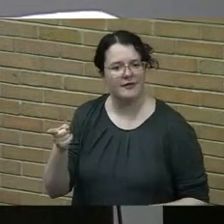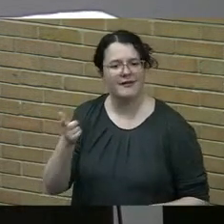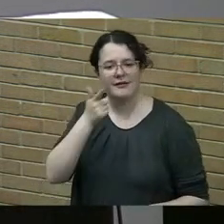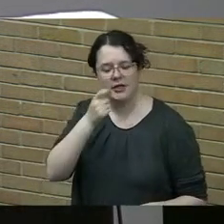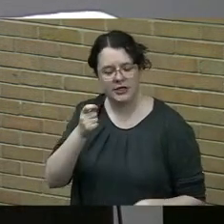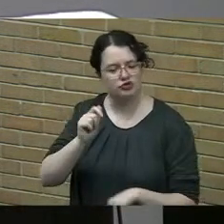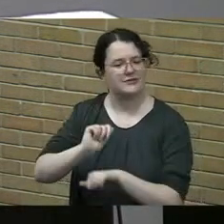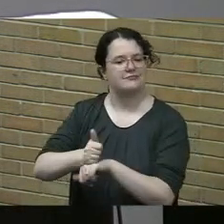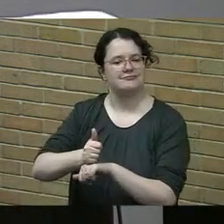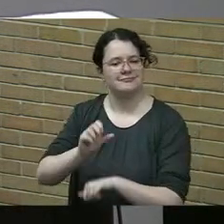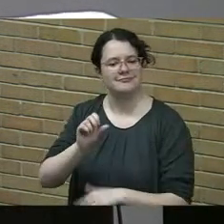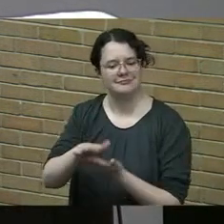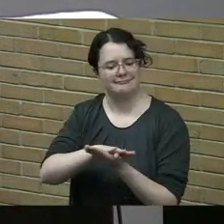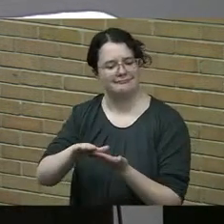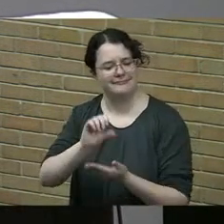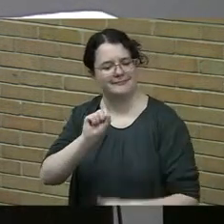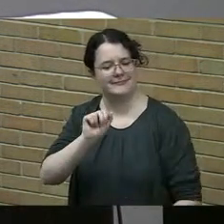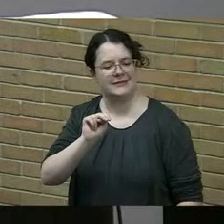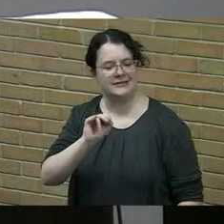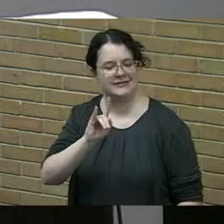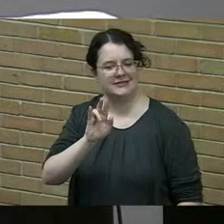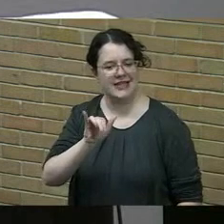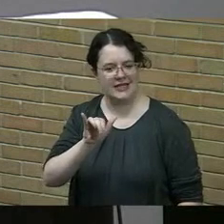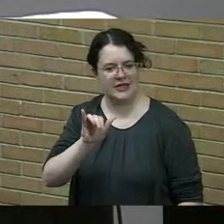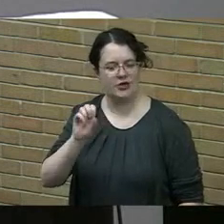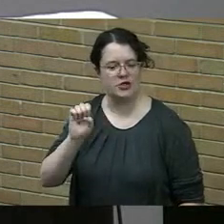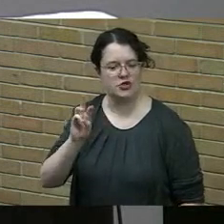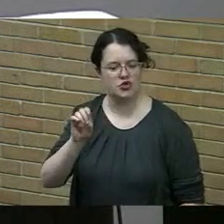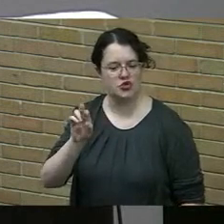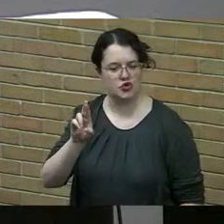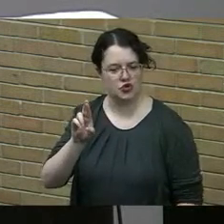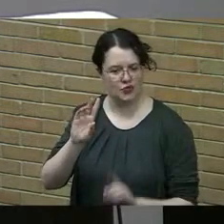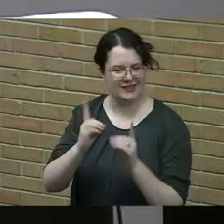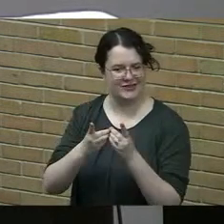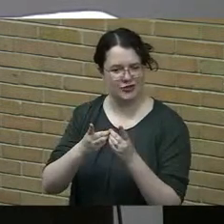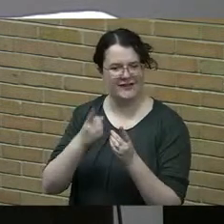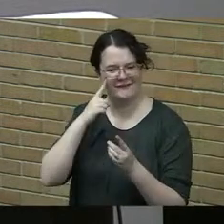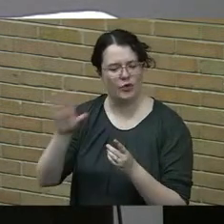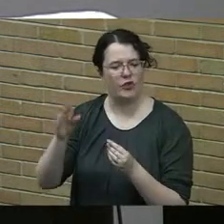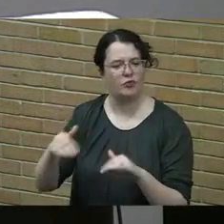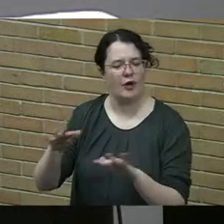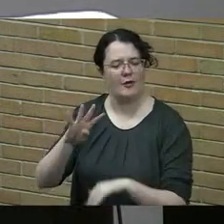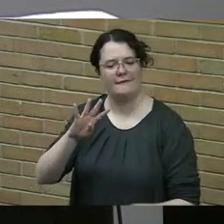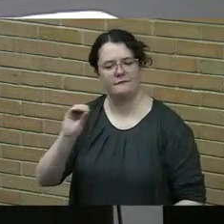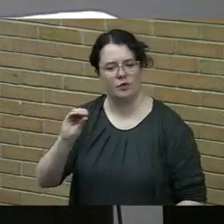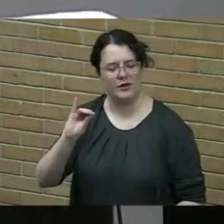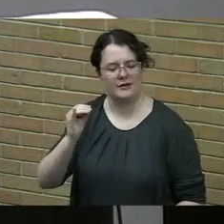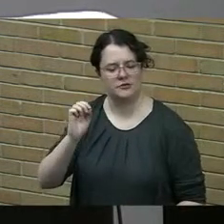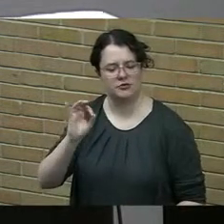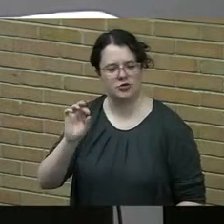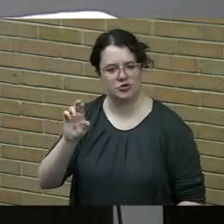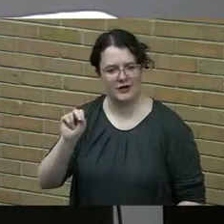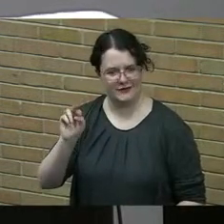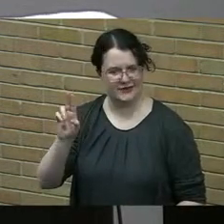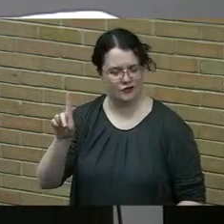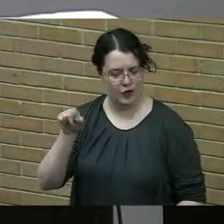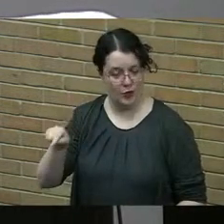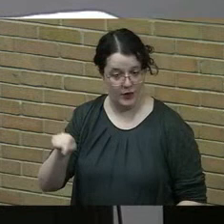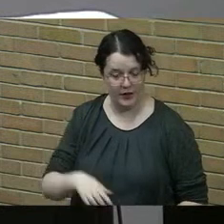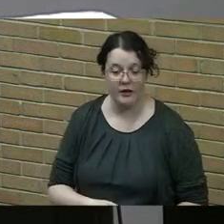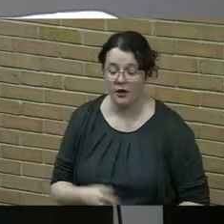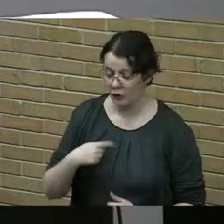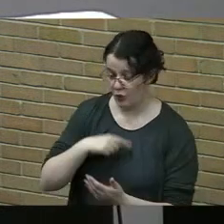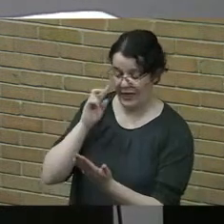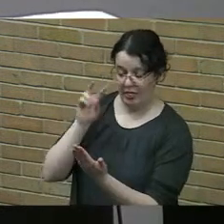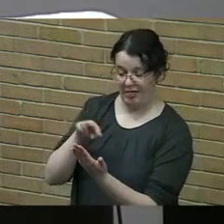a sanitary sewer district for their property located at 40 Jefferson Road. After reviewing documents, town staff concluded that